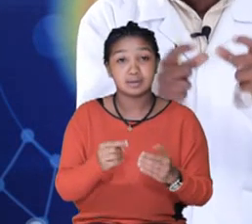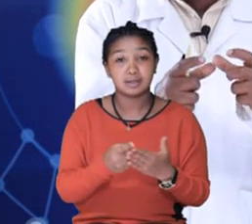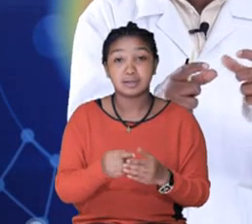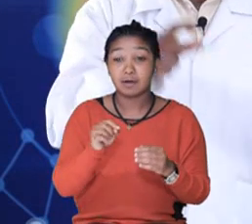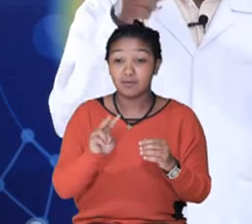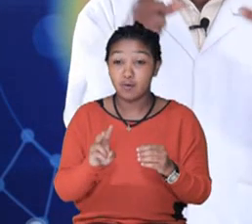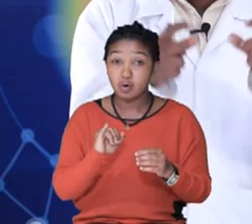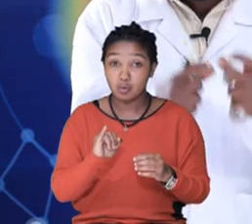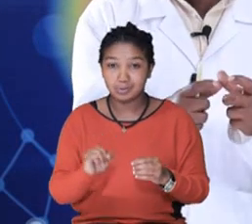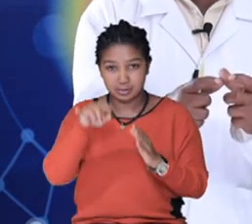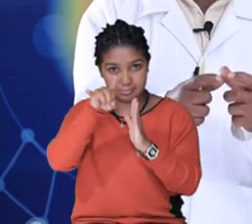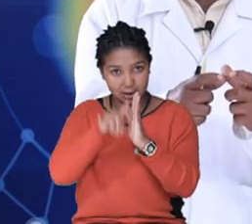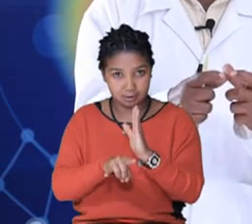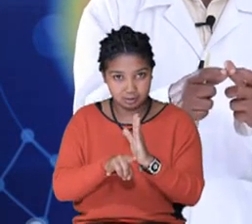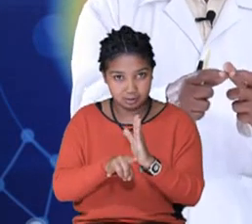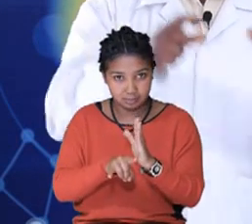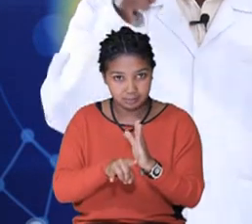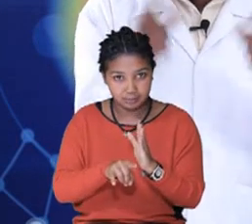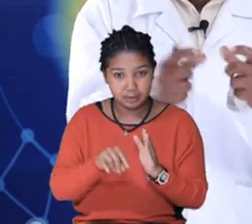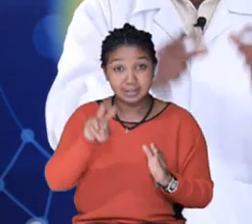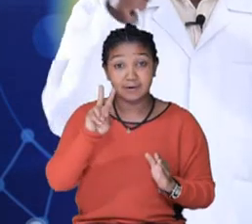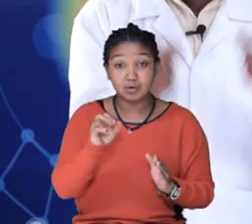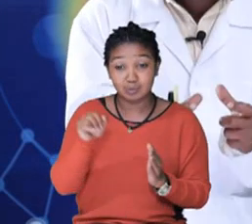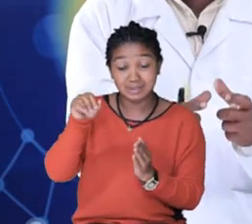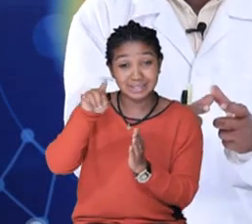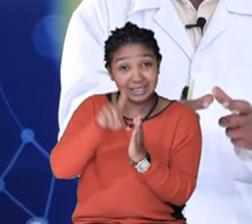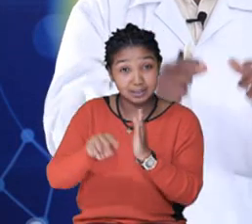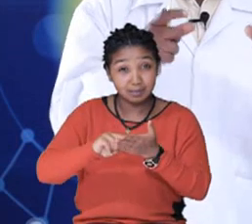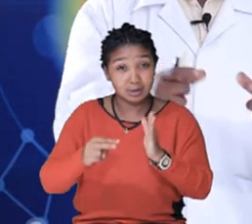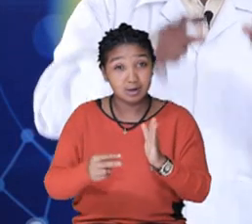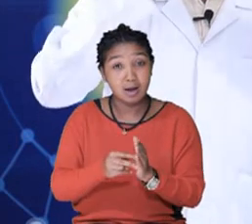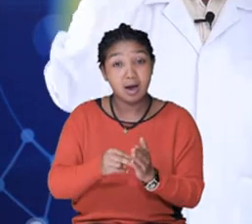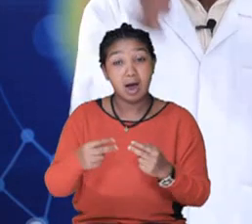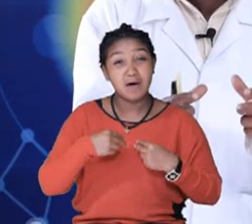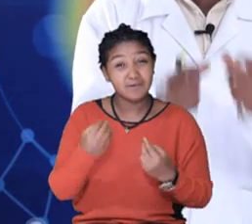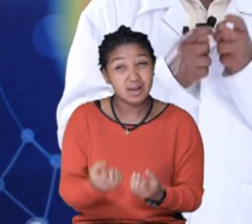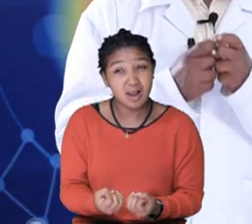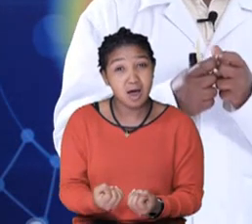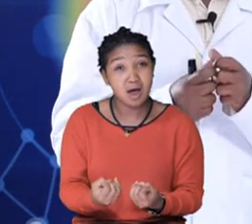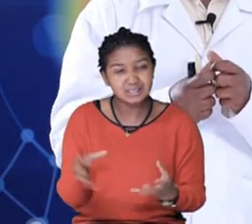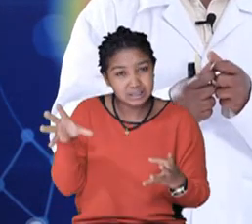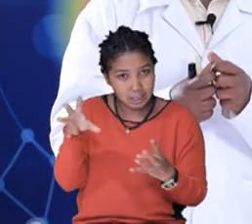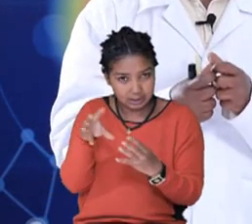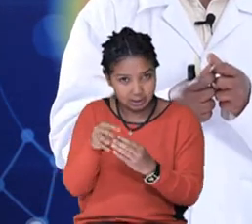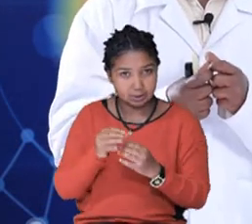the volume is decreased. The volume decrease means have large